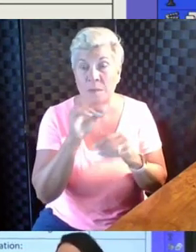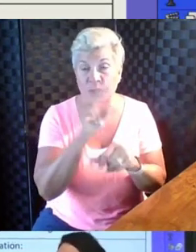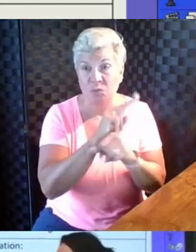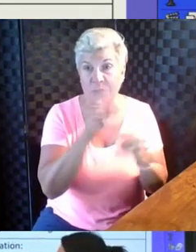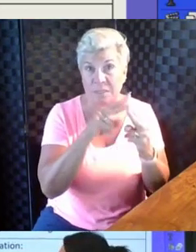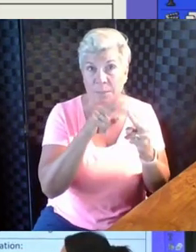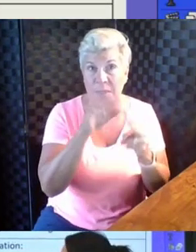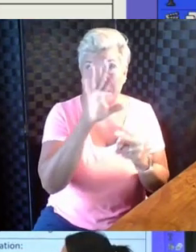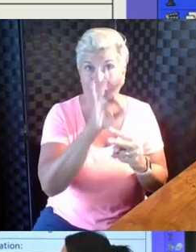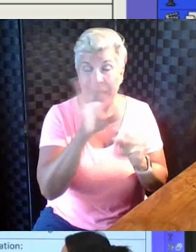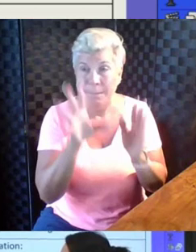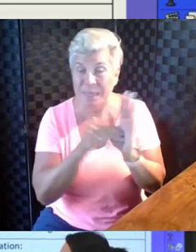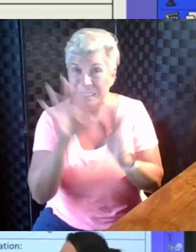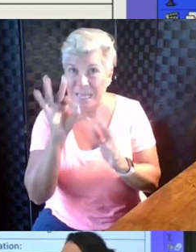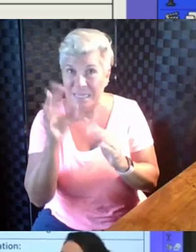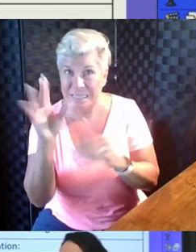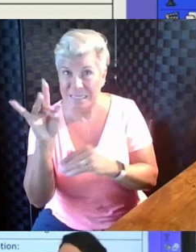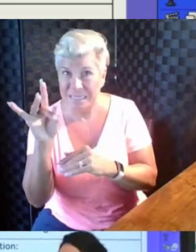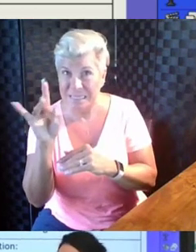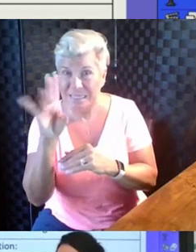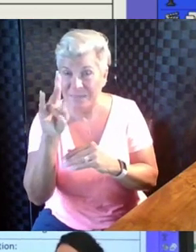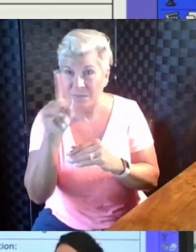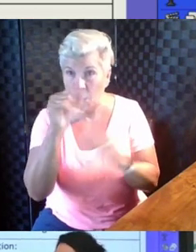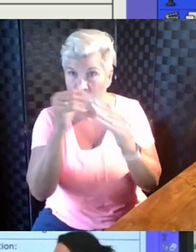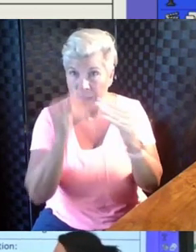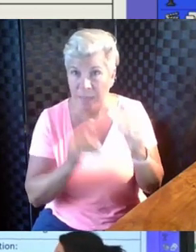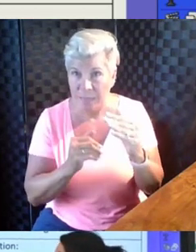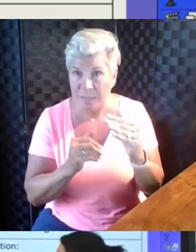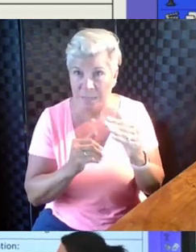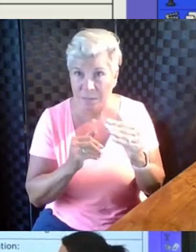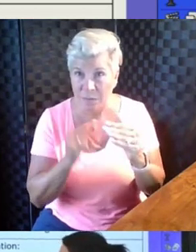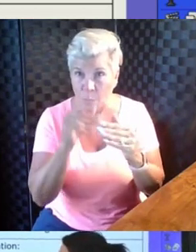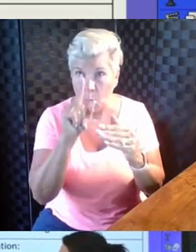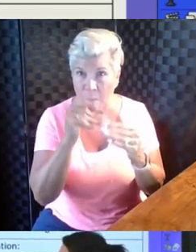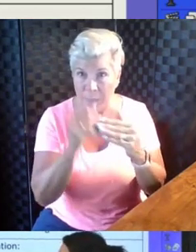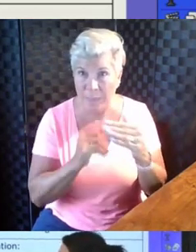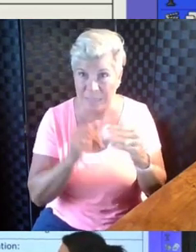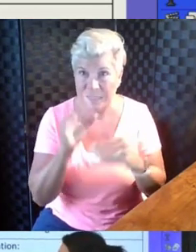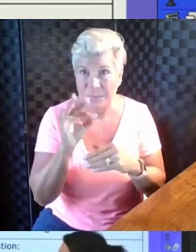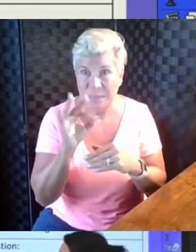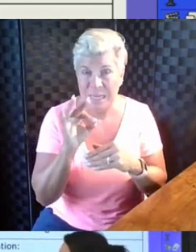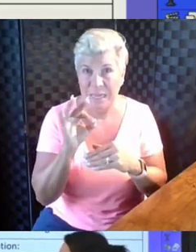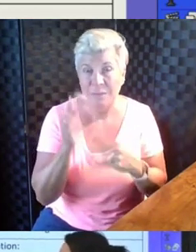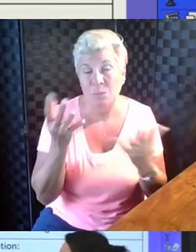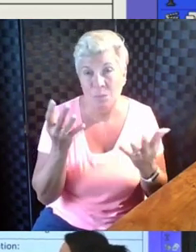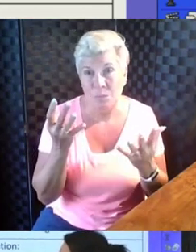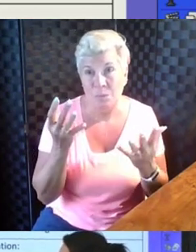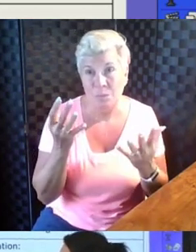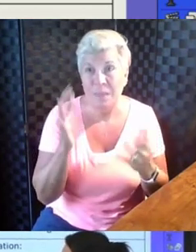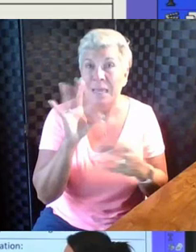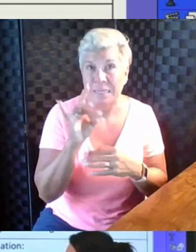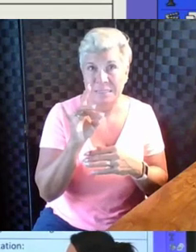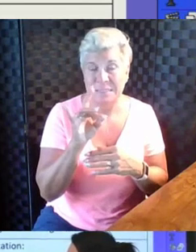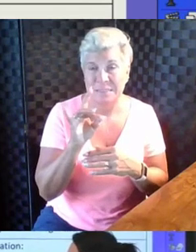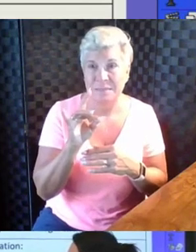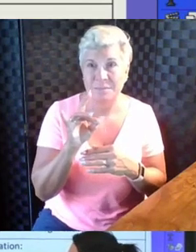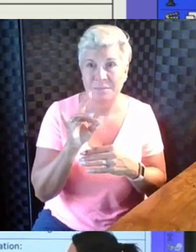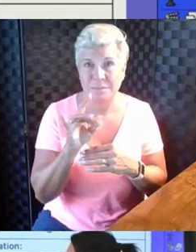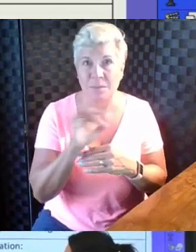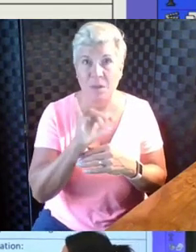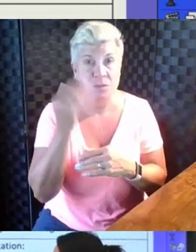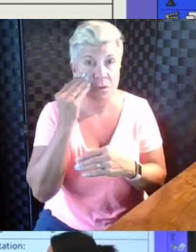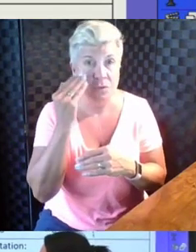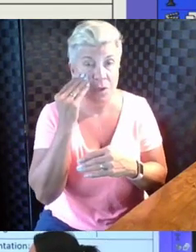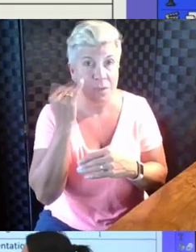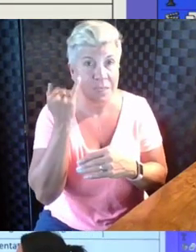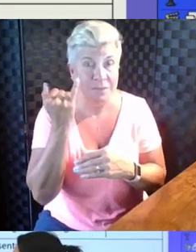equals 18, and 17 is 1 less than that. So 1 less than 9 would be 8. I also